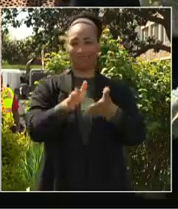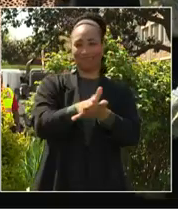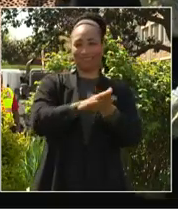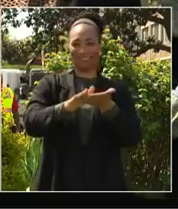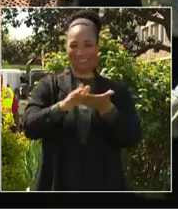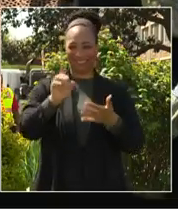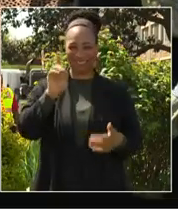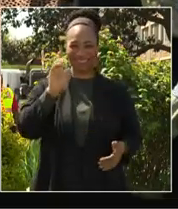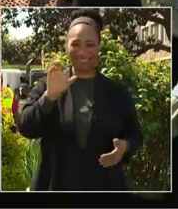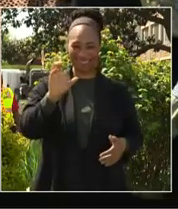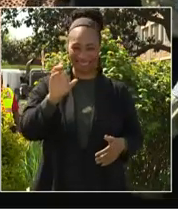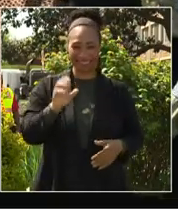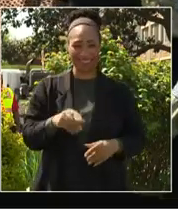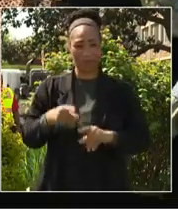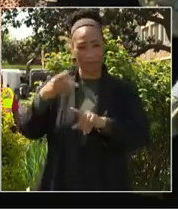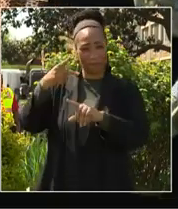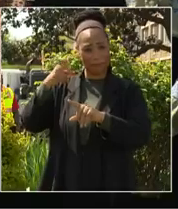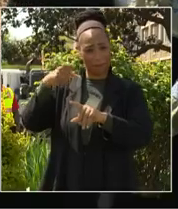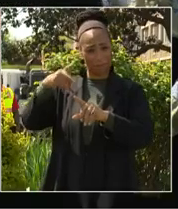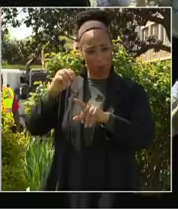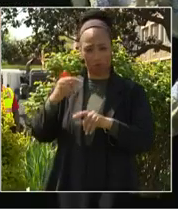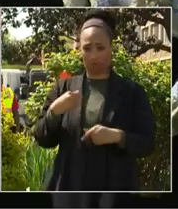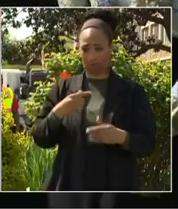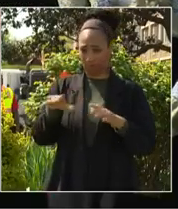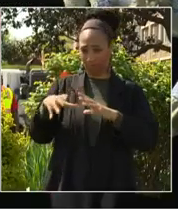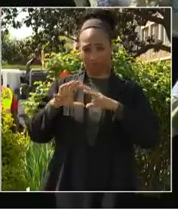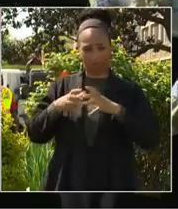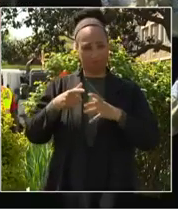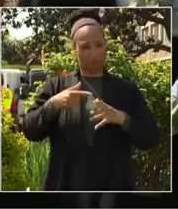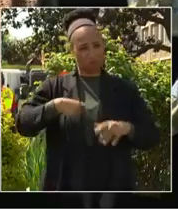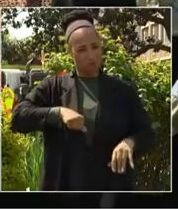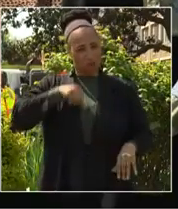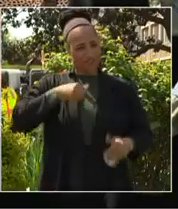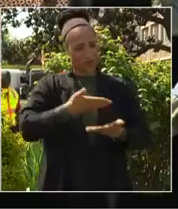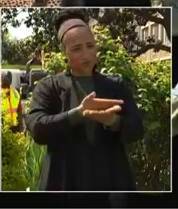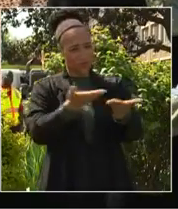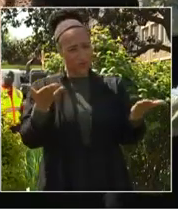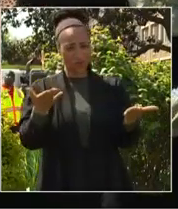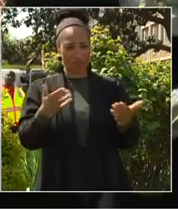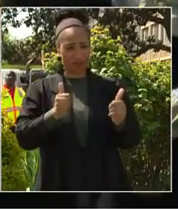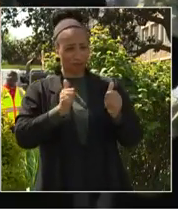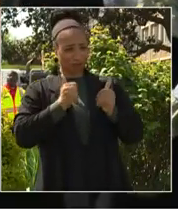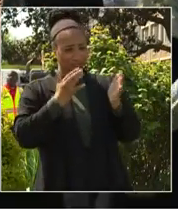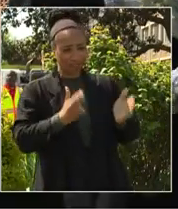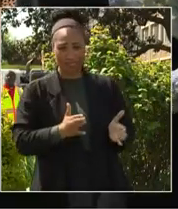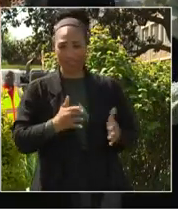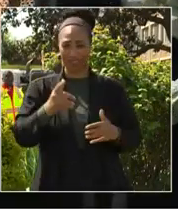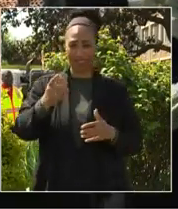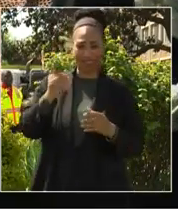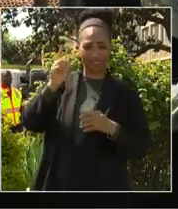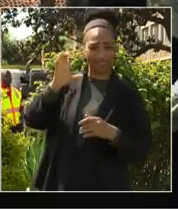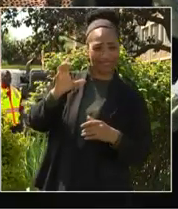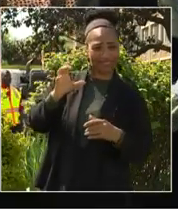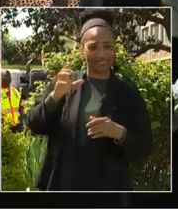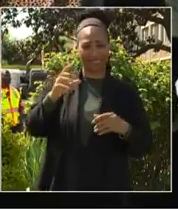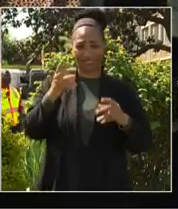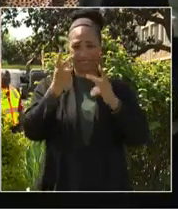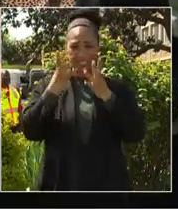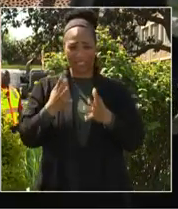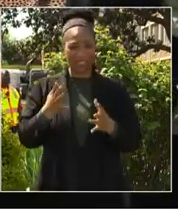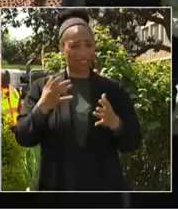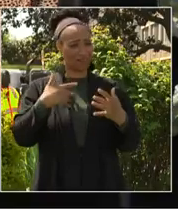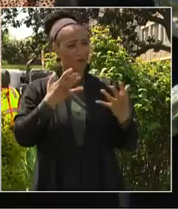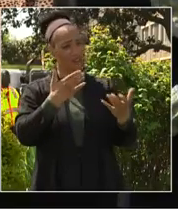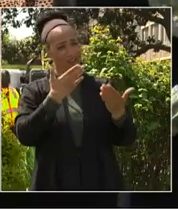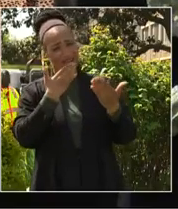and businesses of Washington, D.C., and we are equally proud to partner with the district on initiatives like